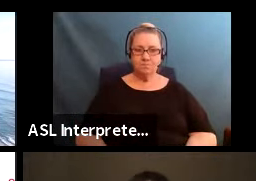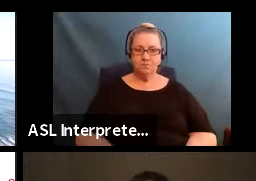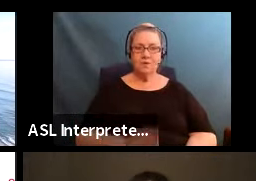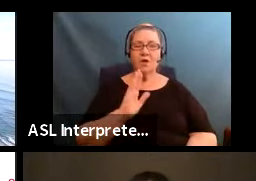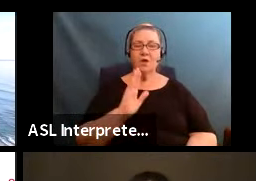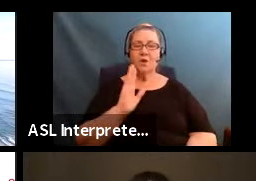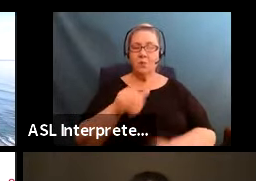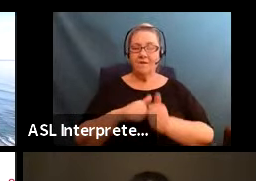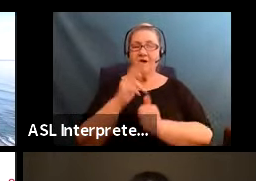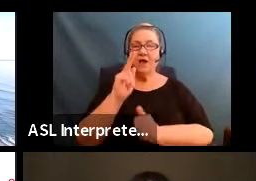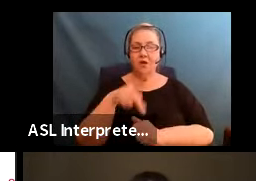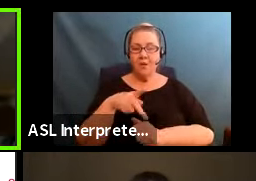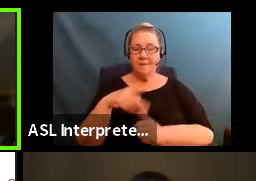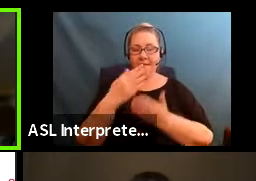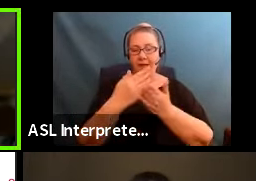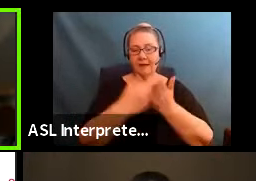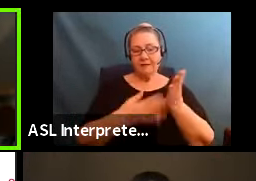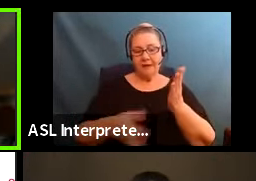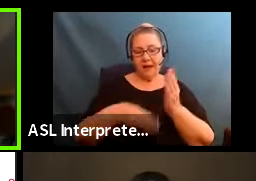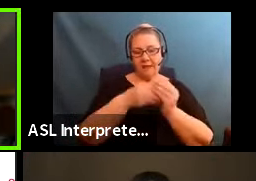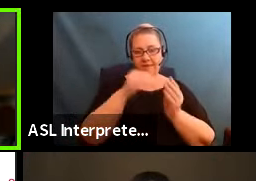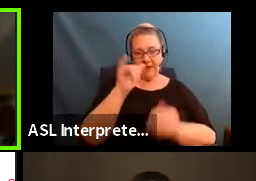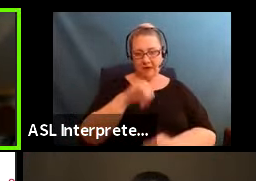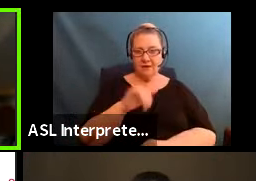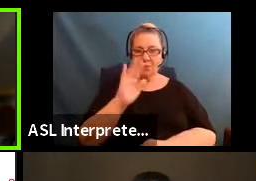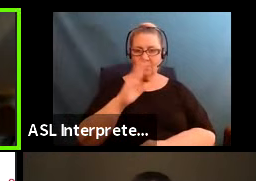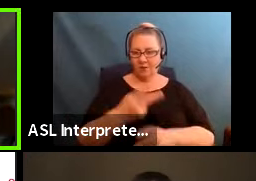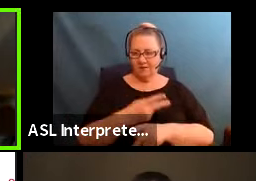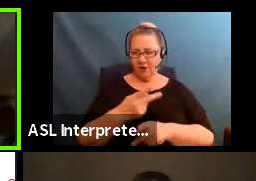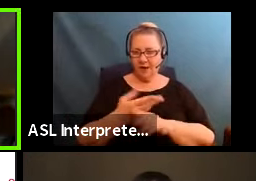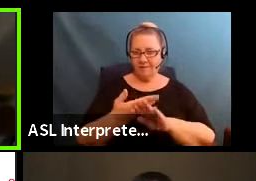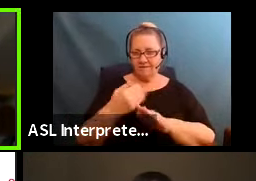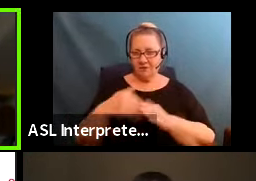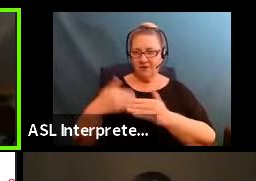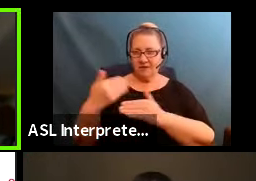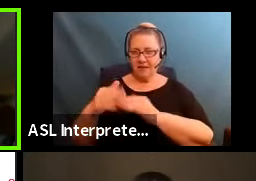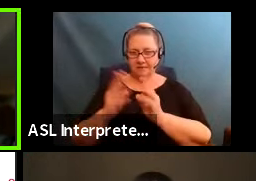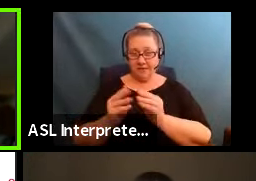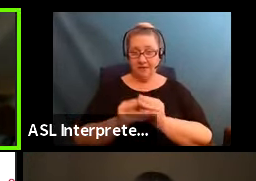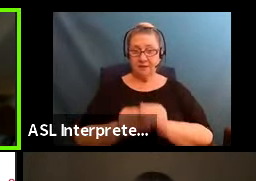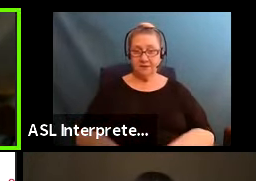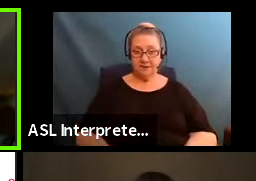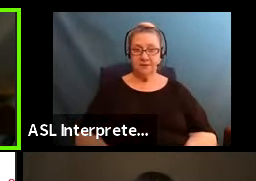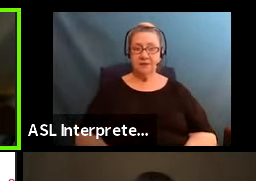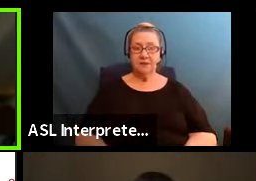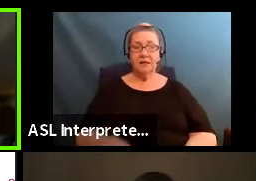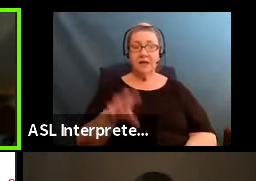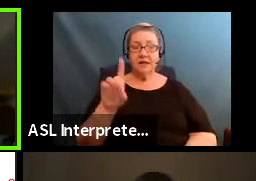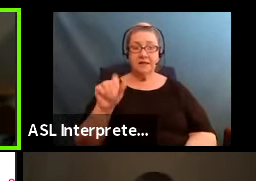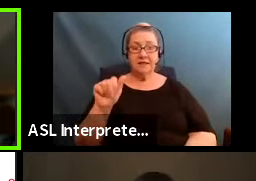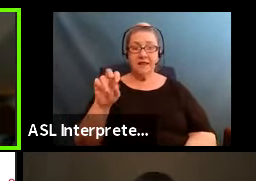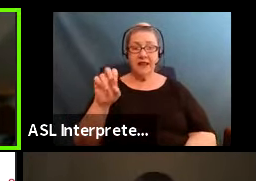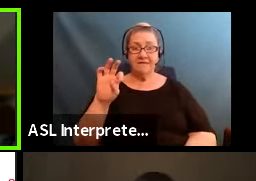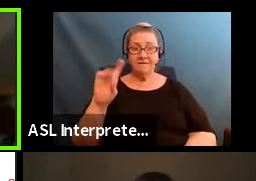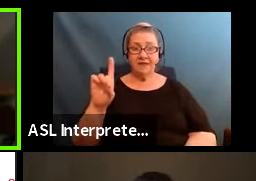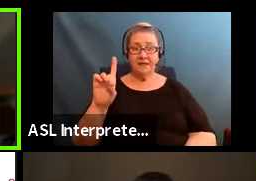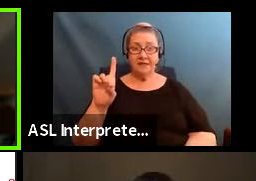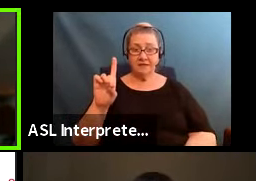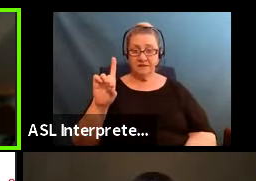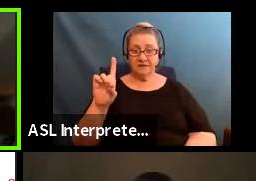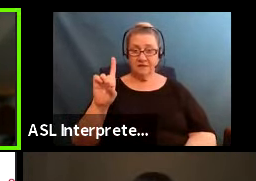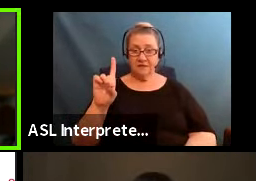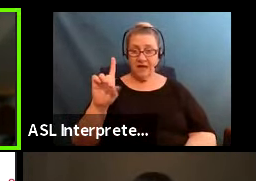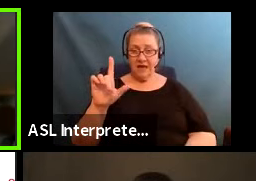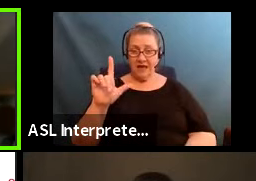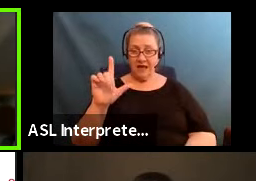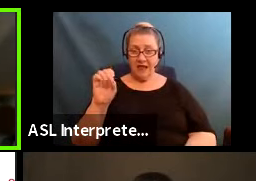the follow-up list and we'll make sure we find this before the next meeting. Let's go to David Lound, and that'll be the end of